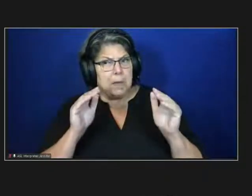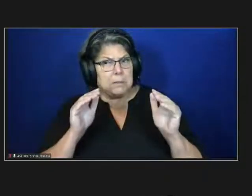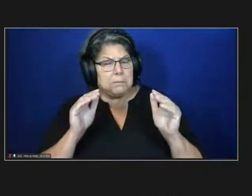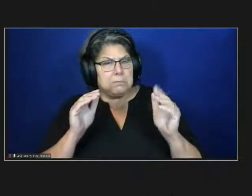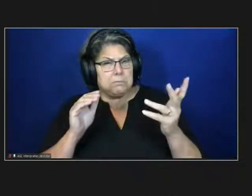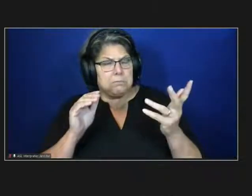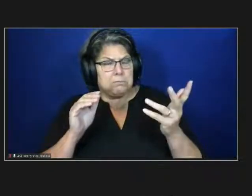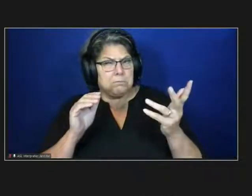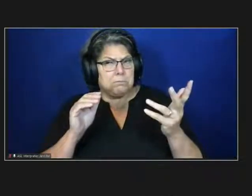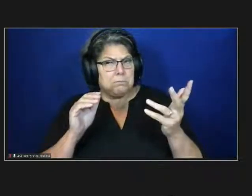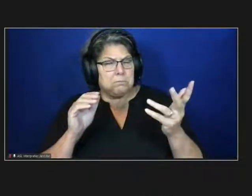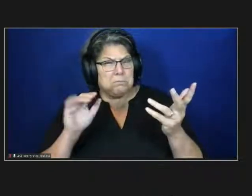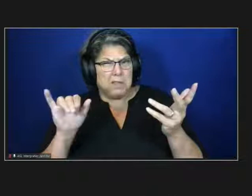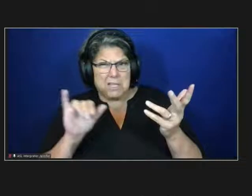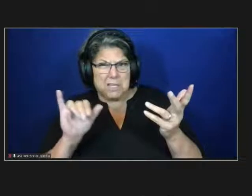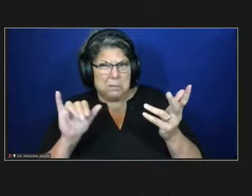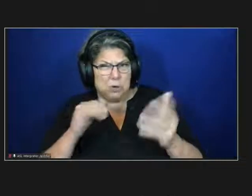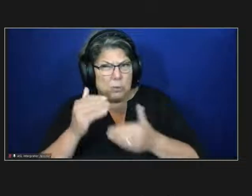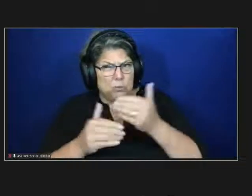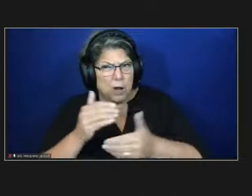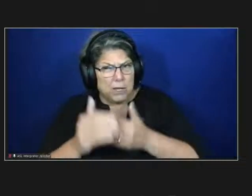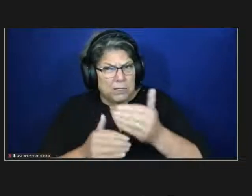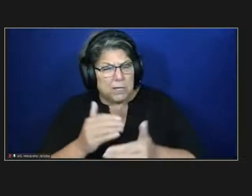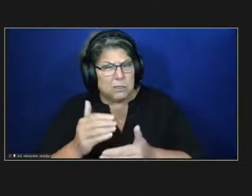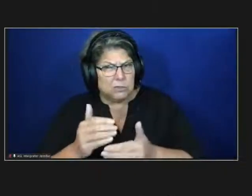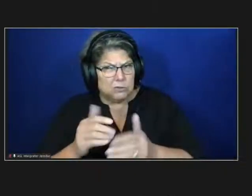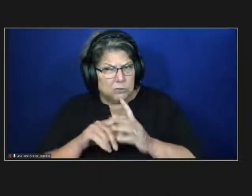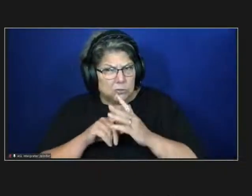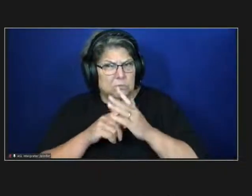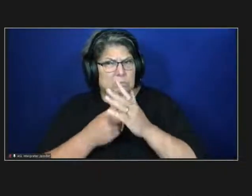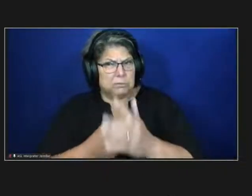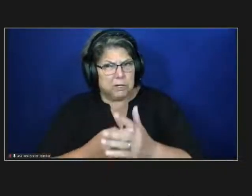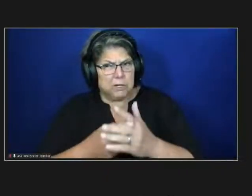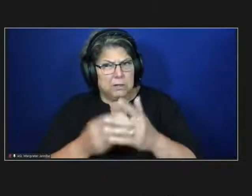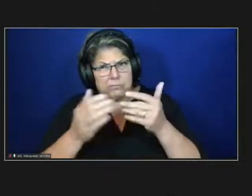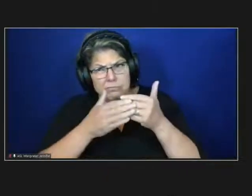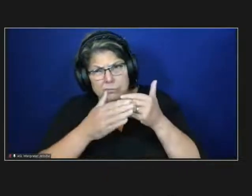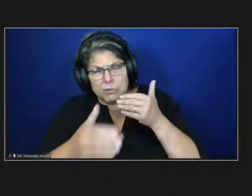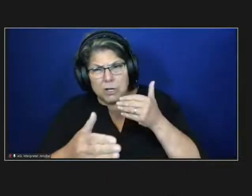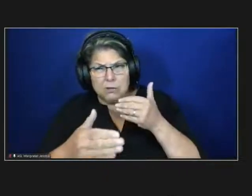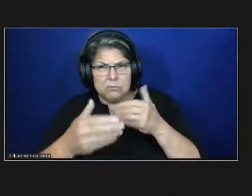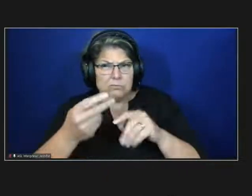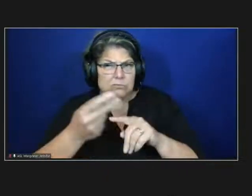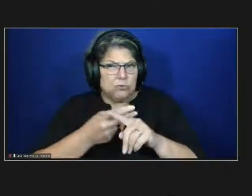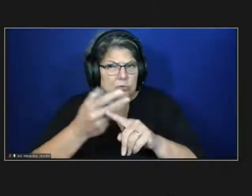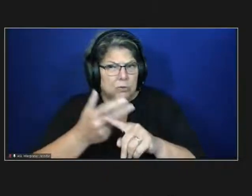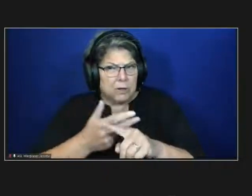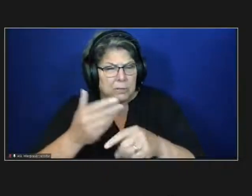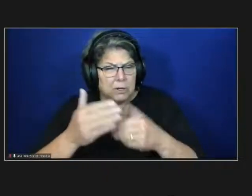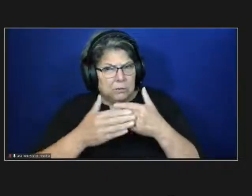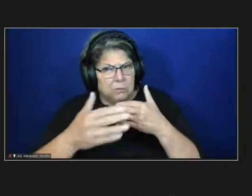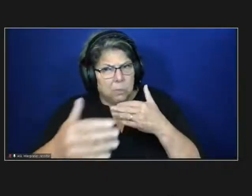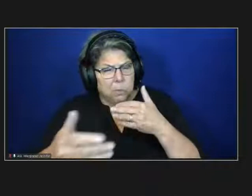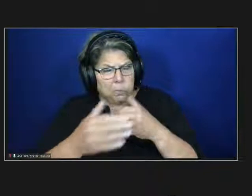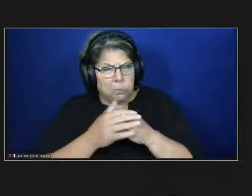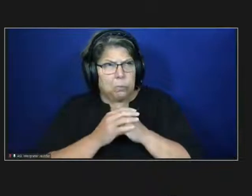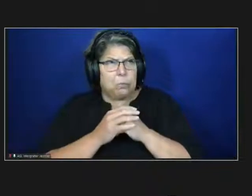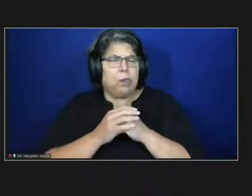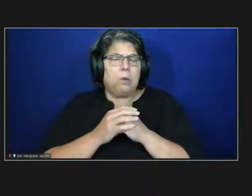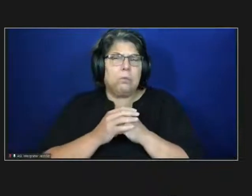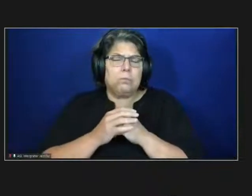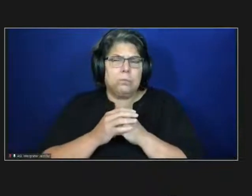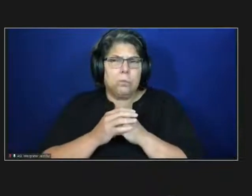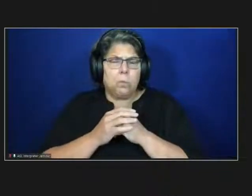similar process to be unfolding over the next couple months? And, is that just